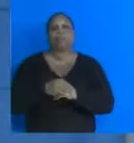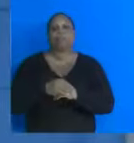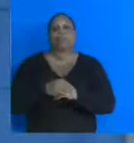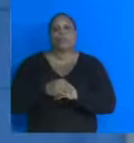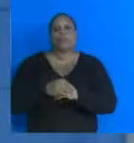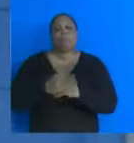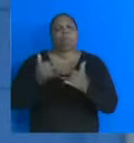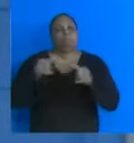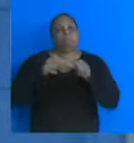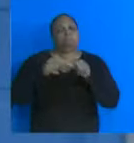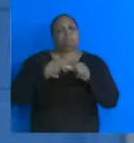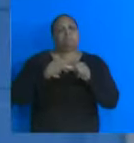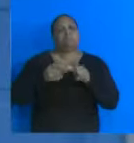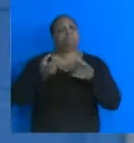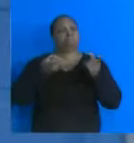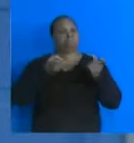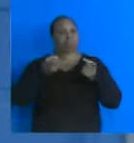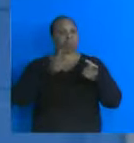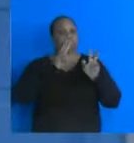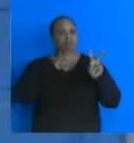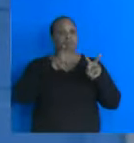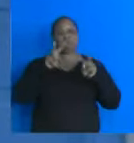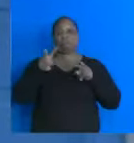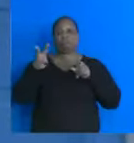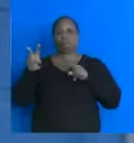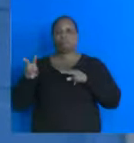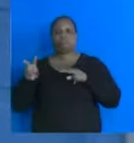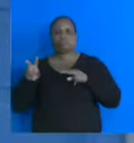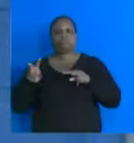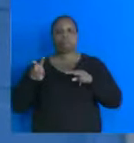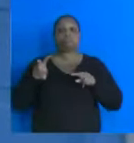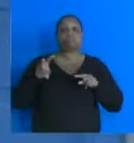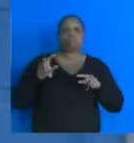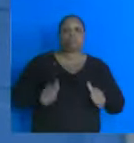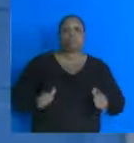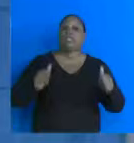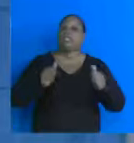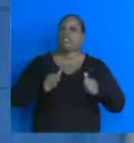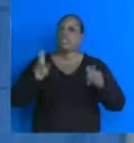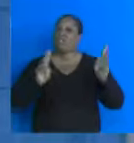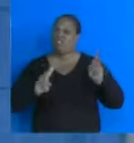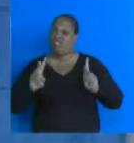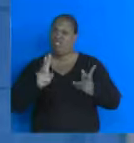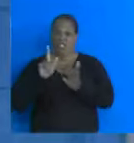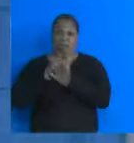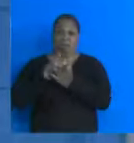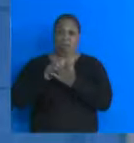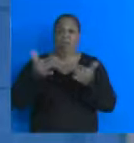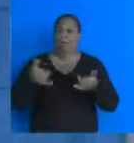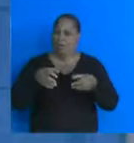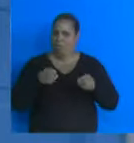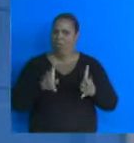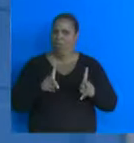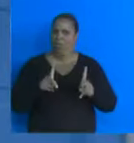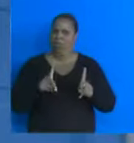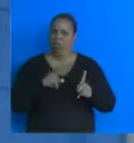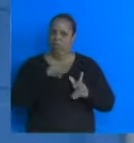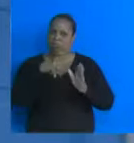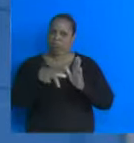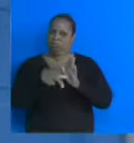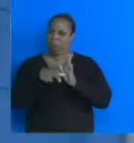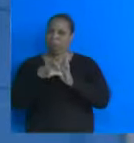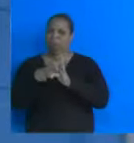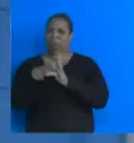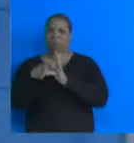As we continue to manage resident and visitor arrivals at the airport, I want to take this opportunity to go over a few of the